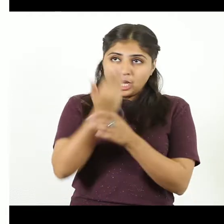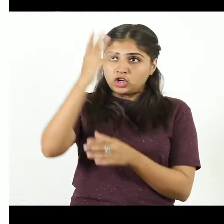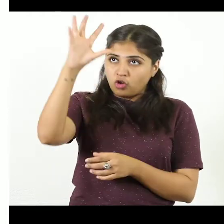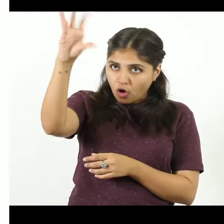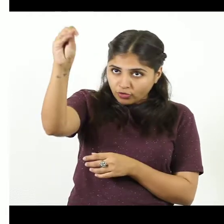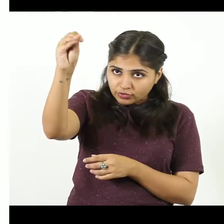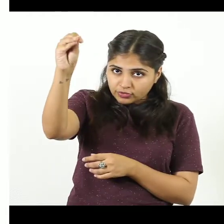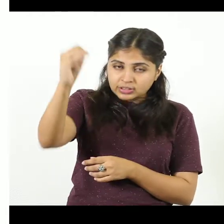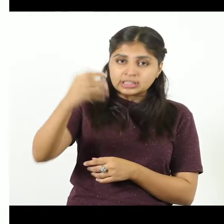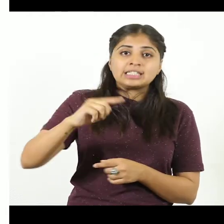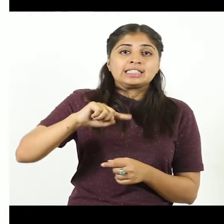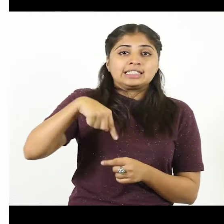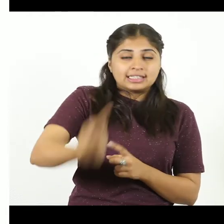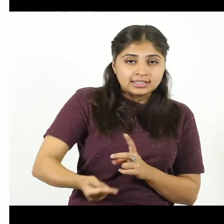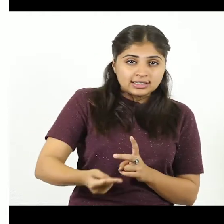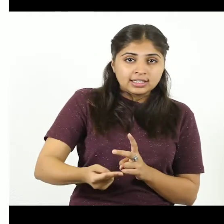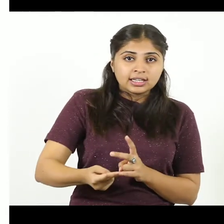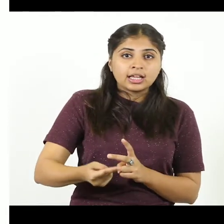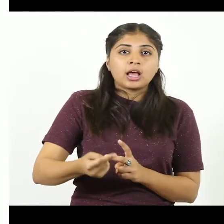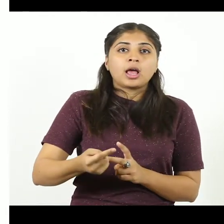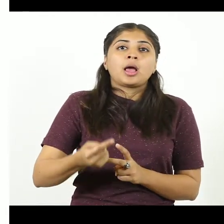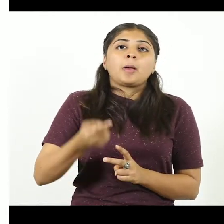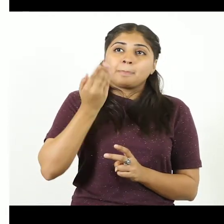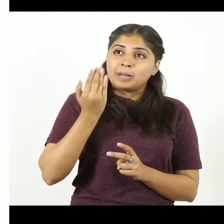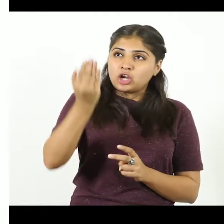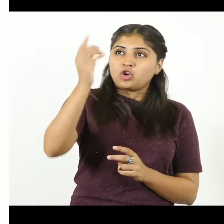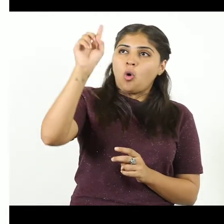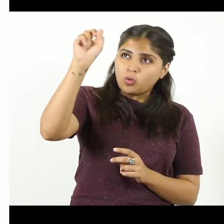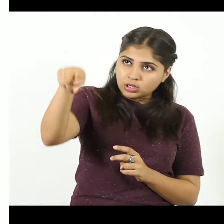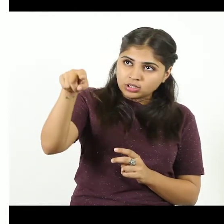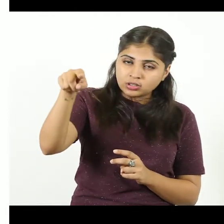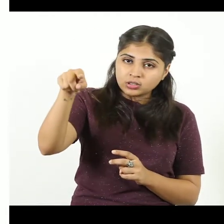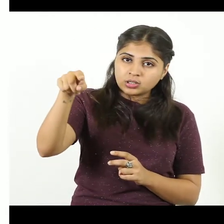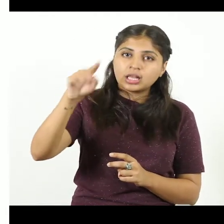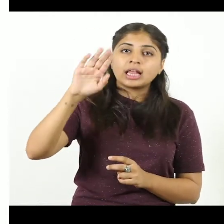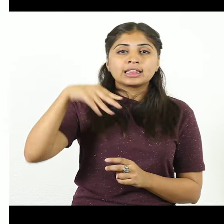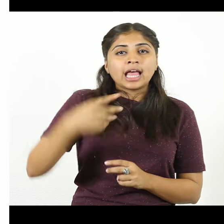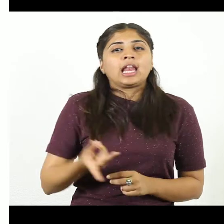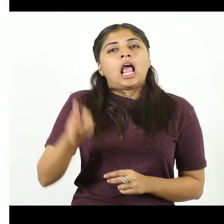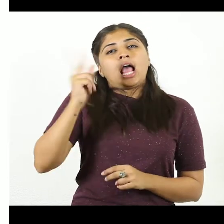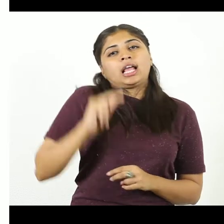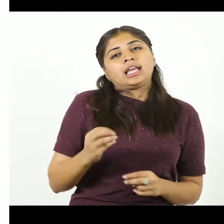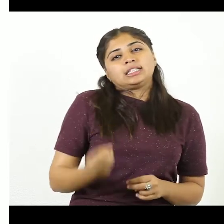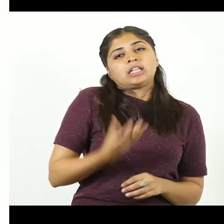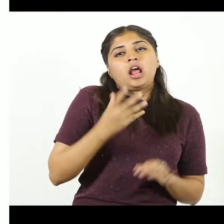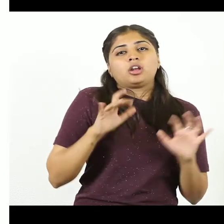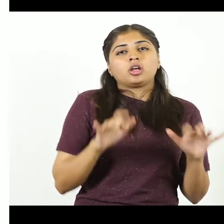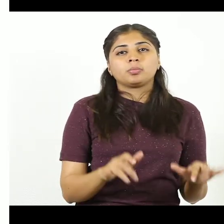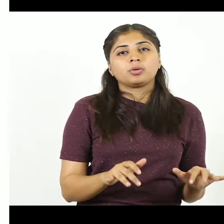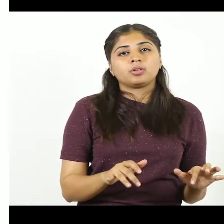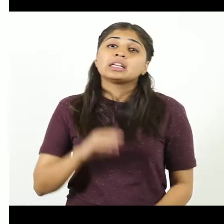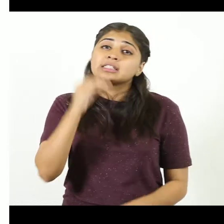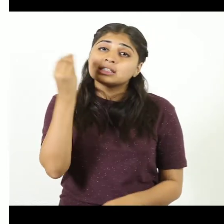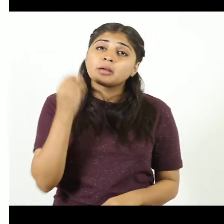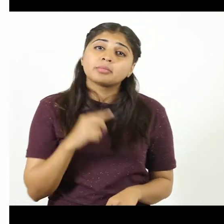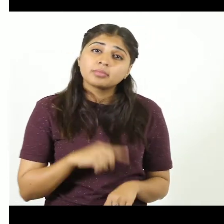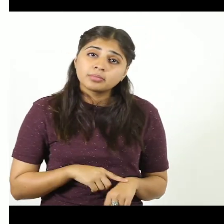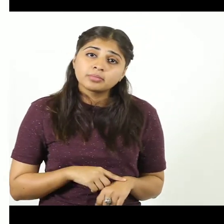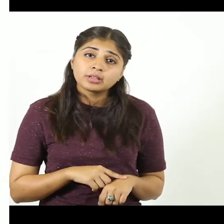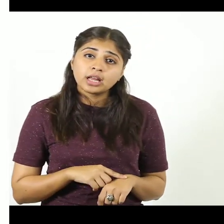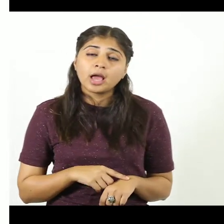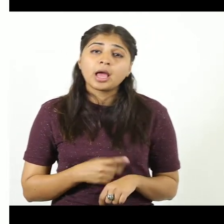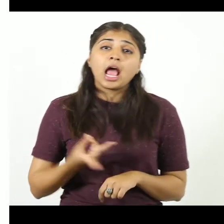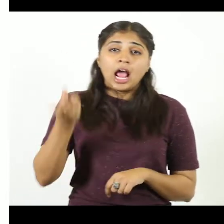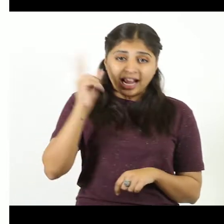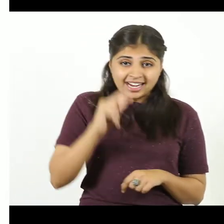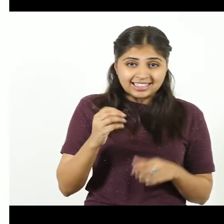then restart the computer. Sometimes rebooting can resolve computer problems. If a keyboard,